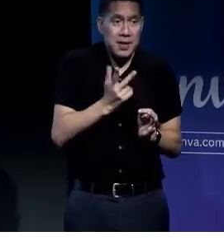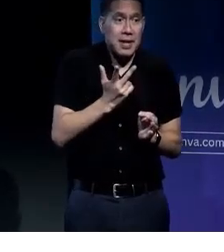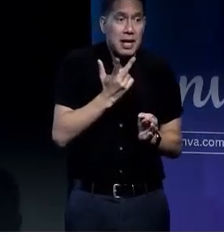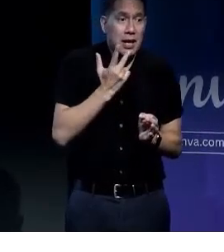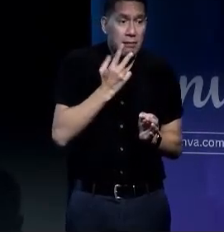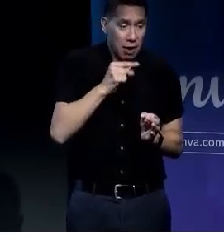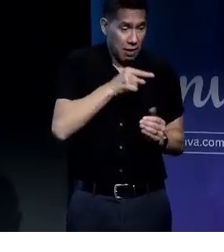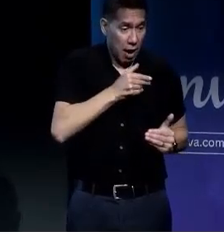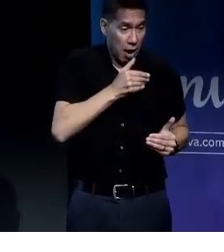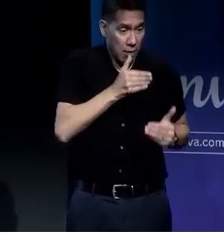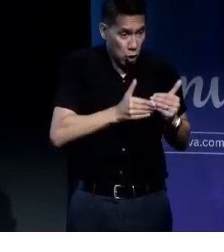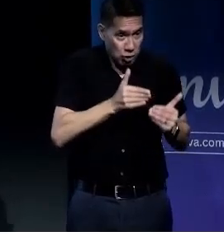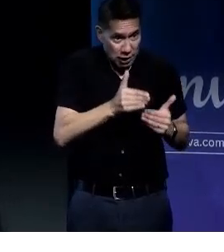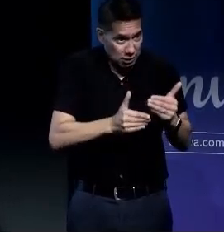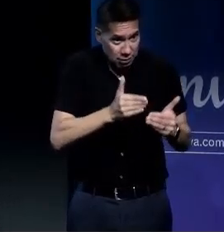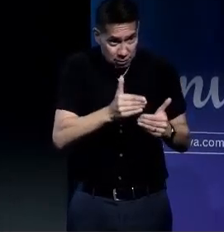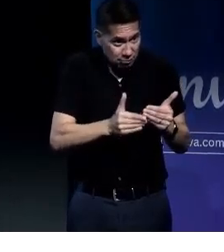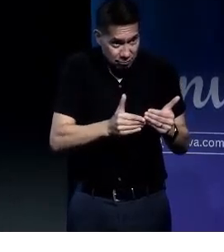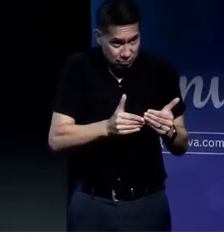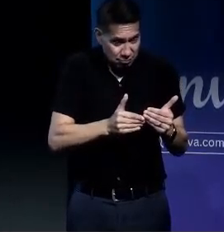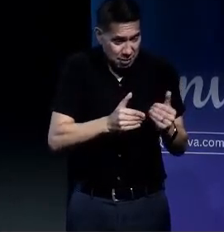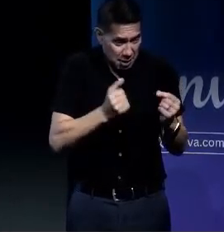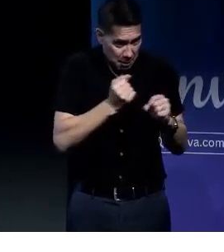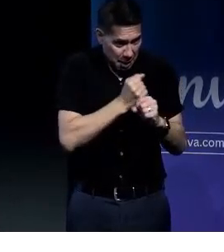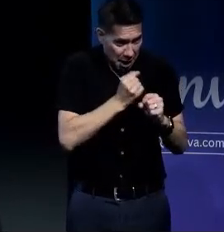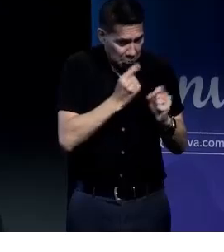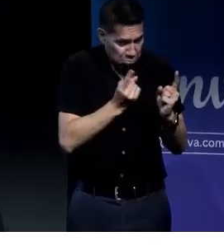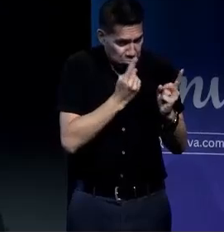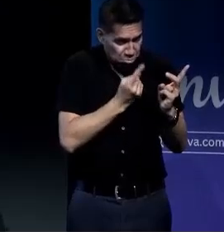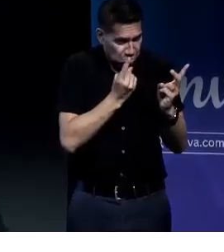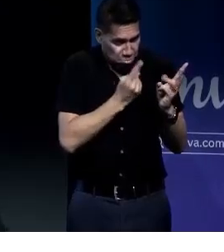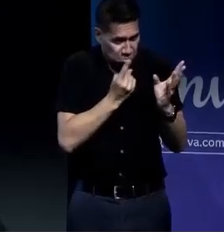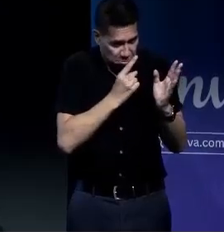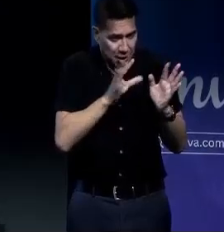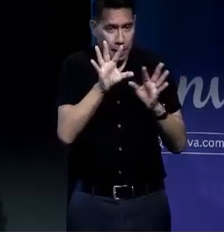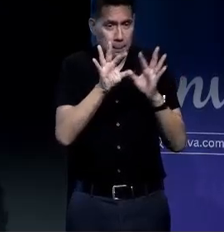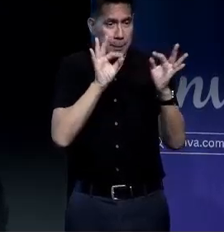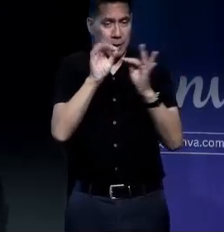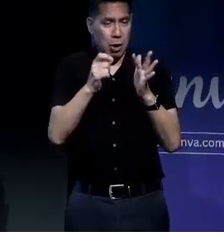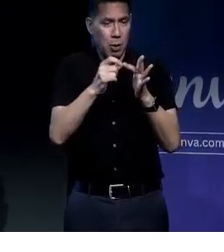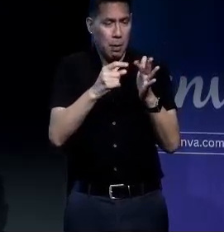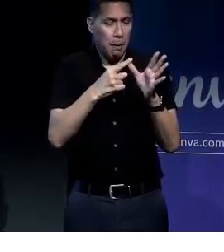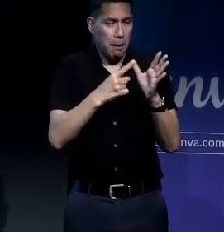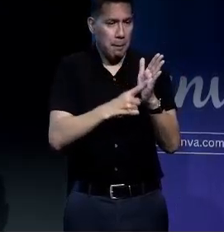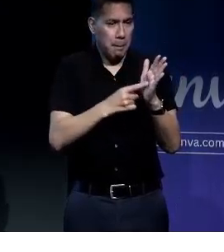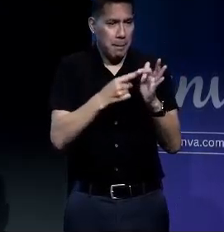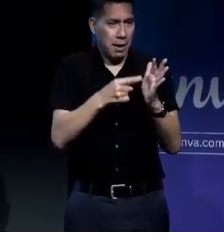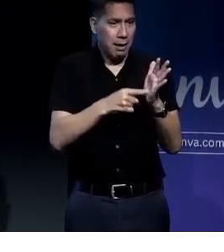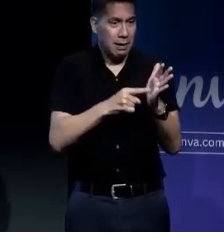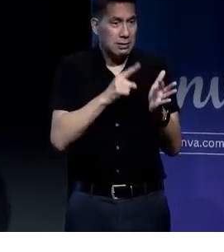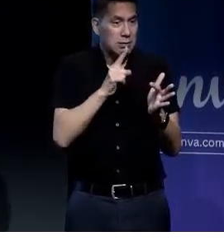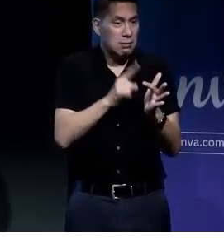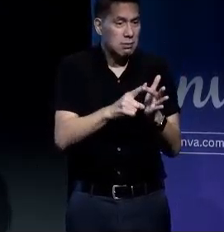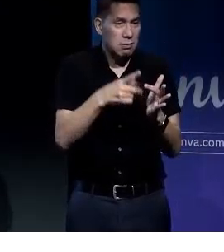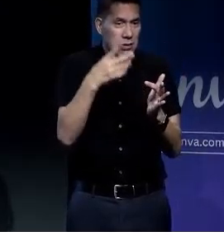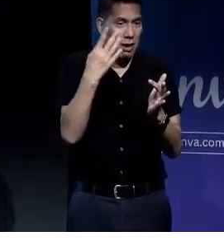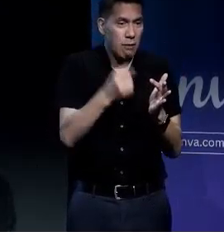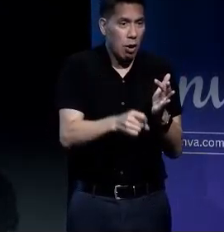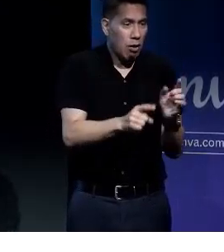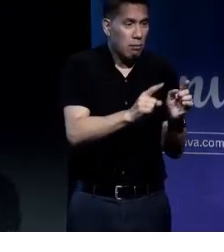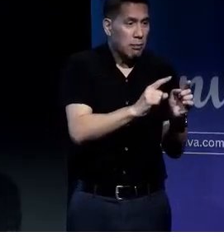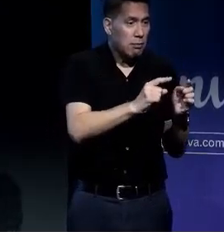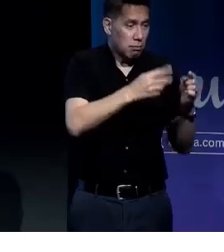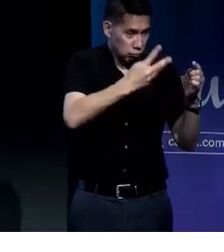this process and you've like made your things and you've chosen your palette from the consistent